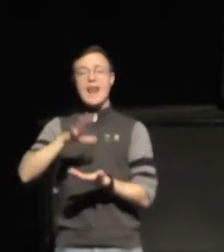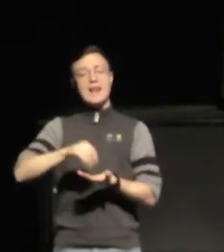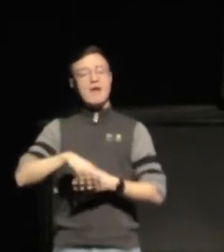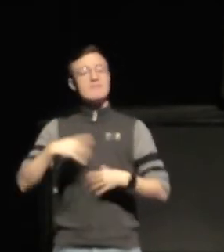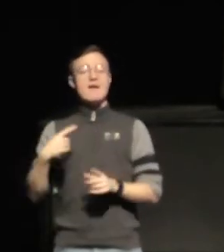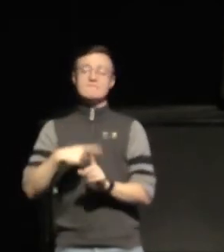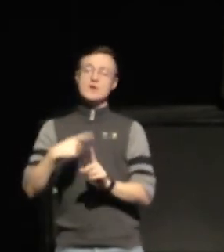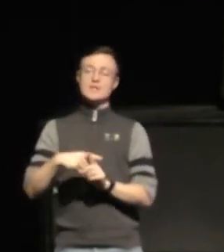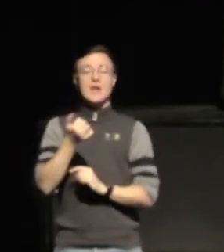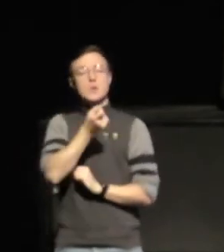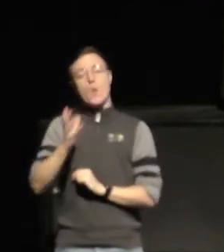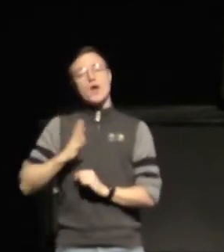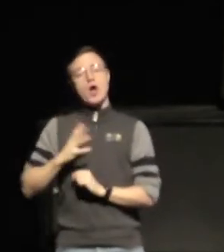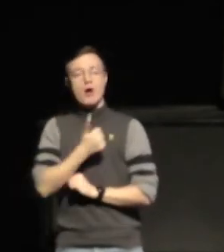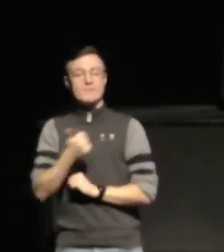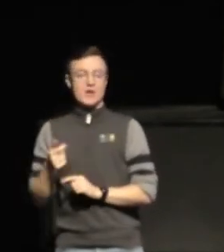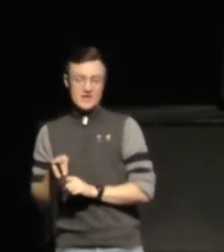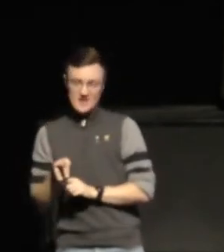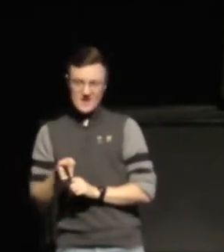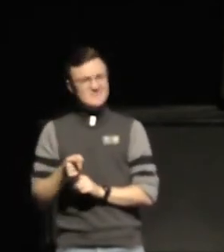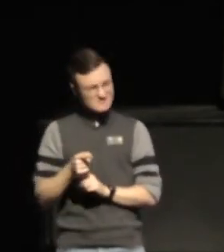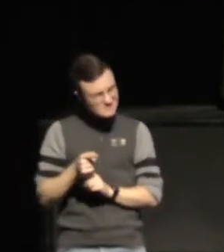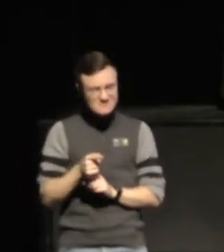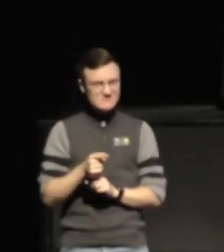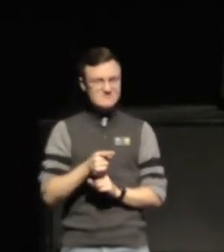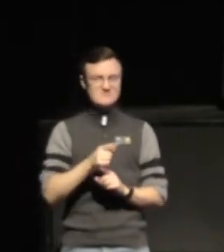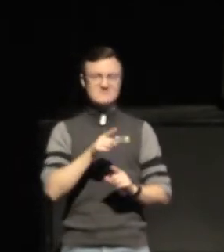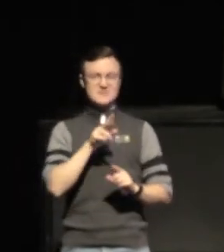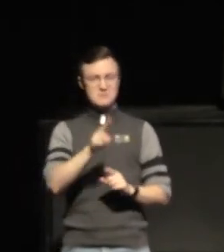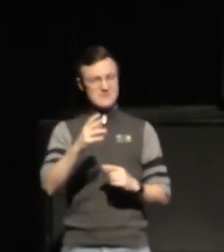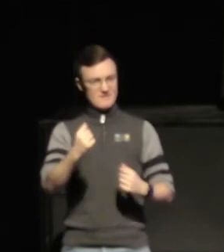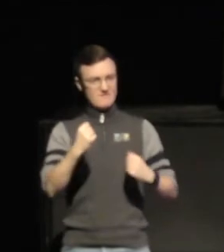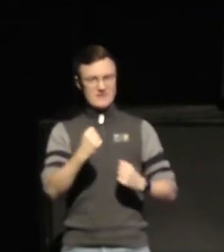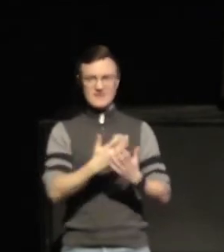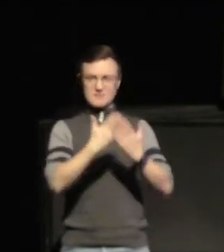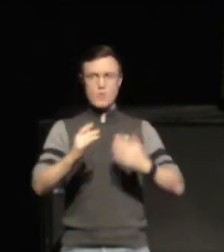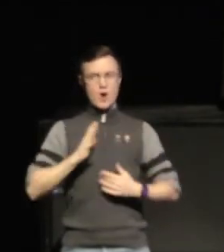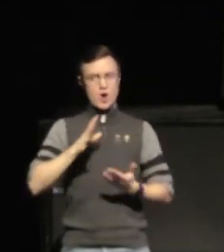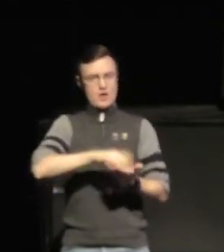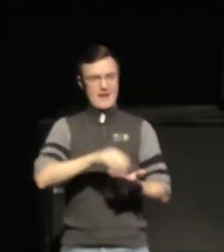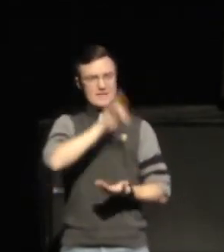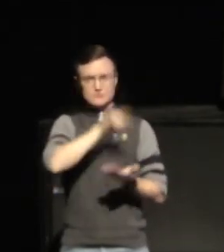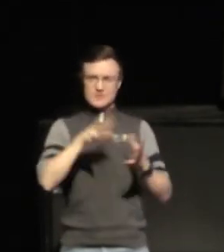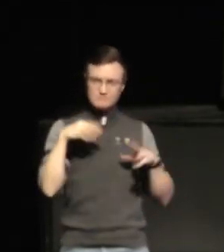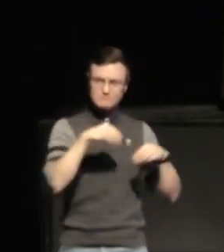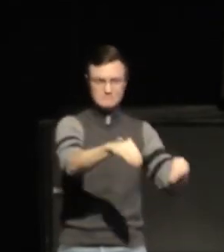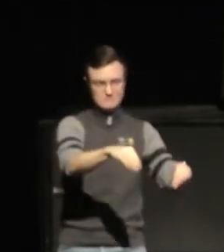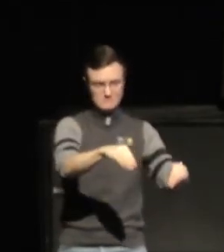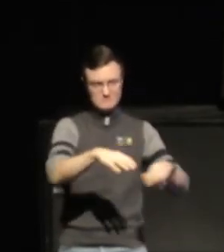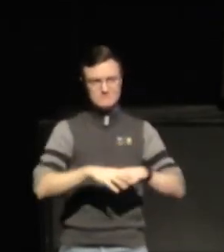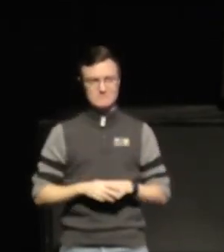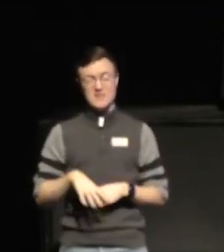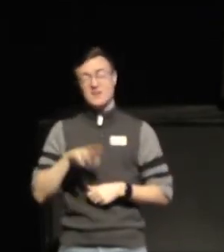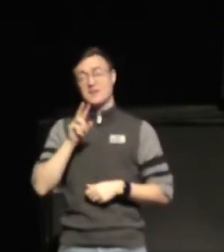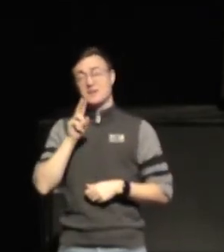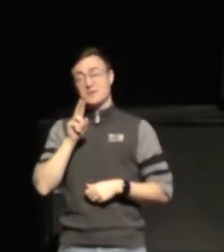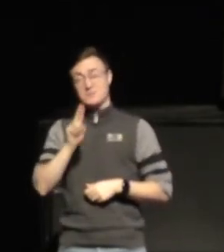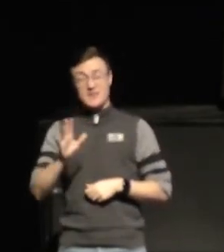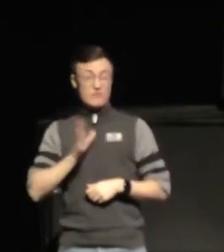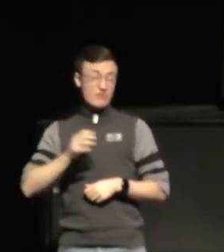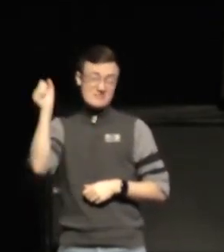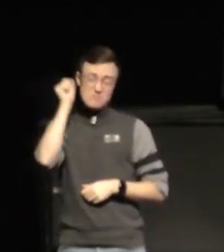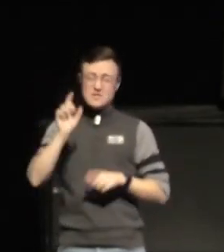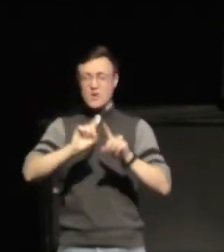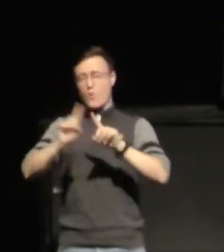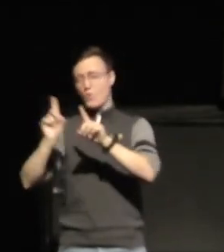So, and I wanted to connect it also to not only the people that are the Gretas and social movements that are fighting